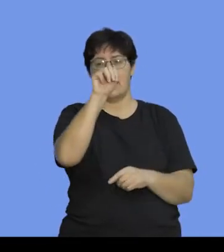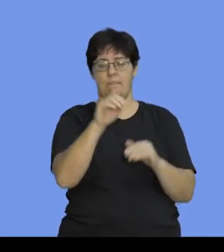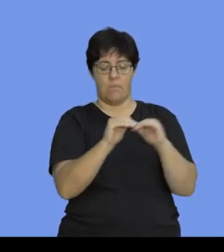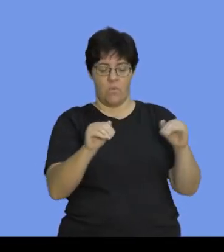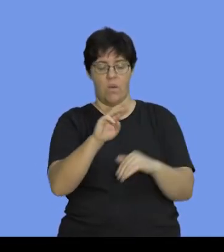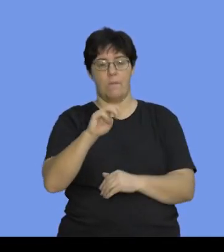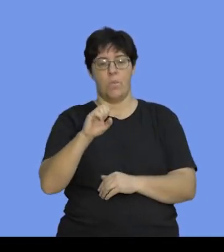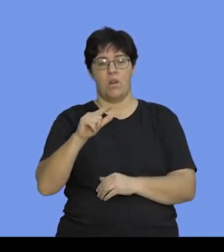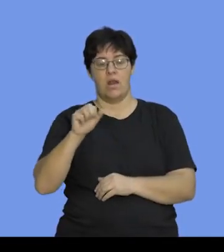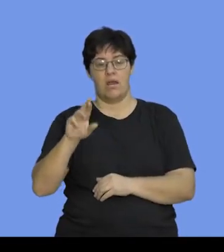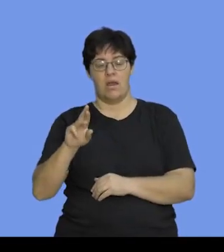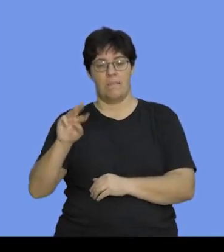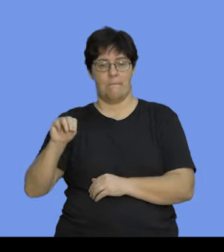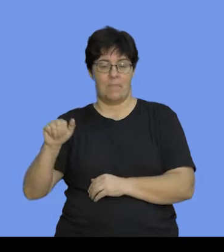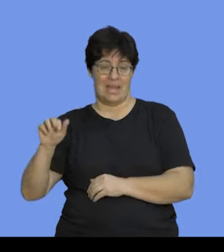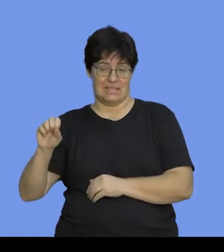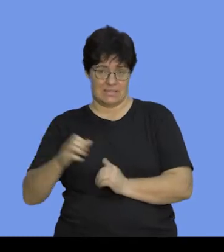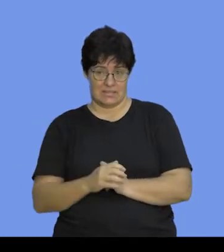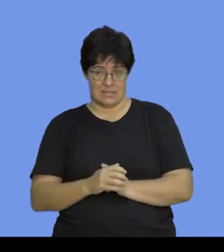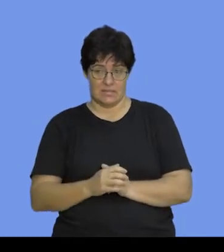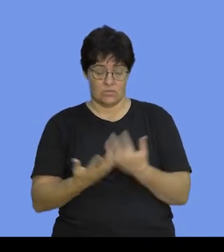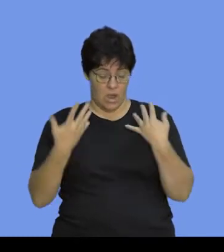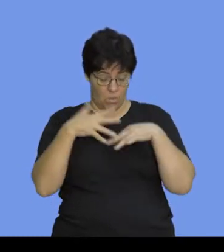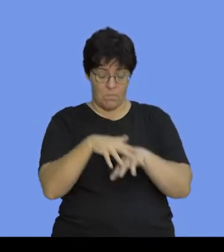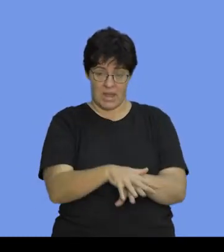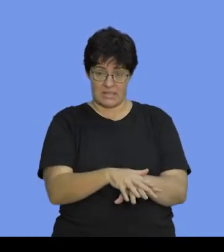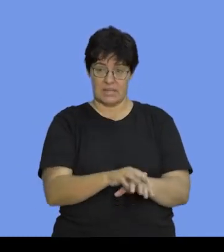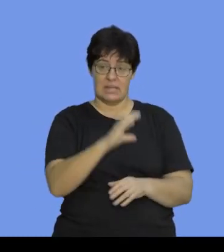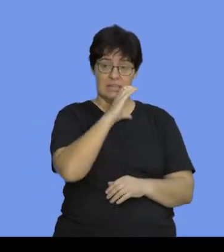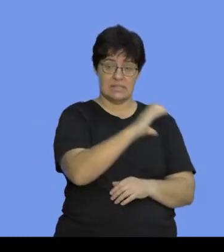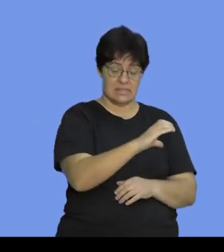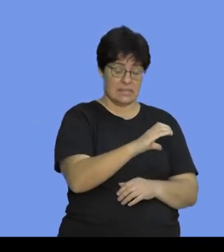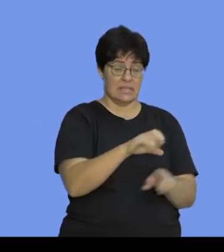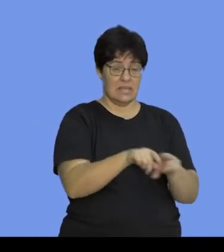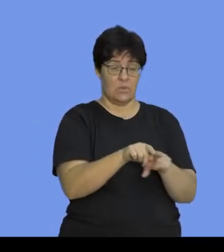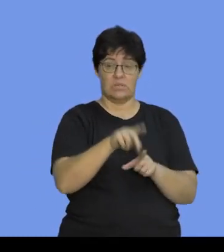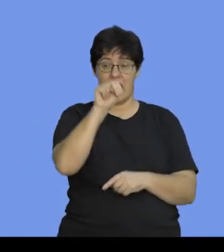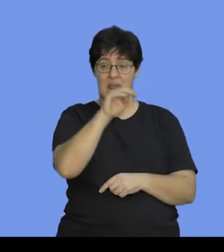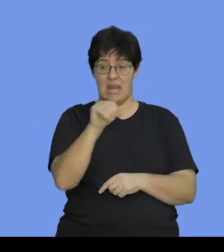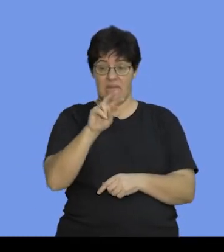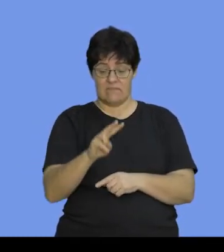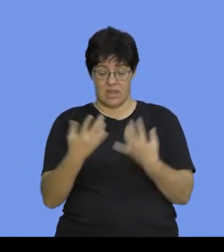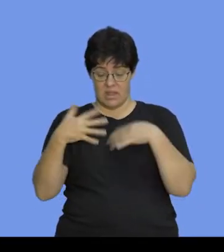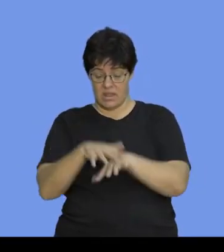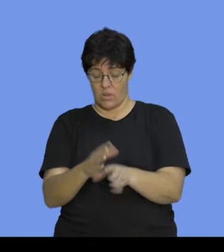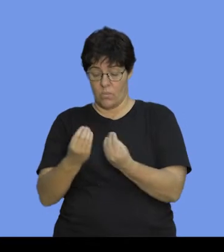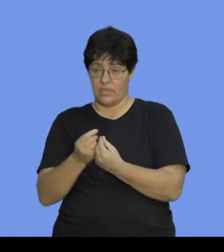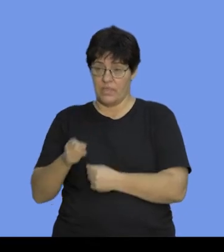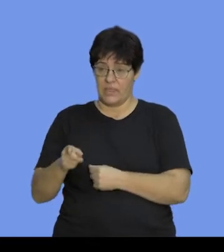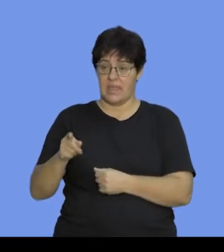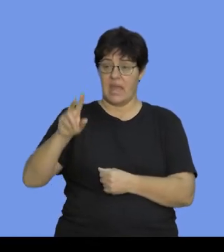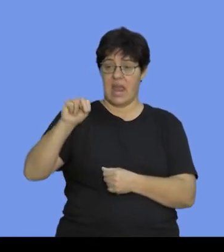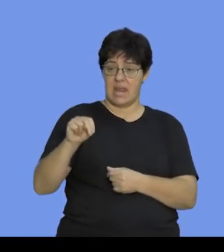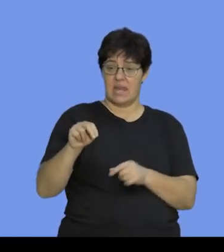divided by the molar mass of substance. So if we combine the concentration formula and the mole formula, because this